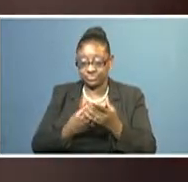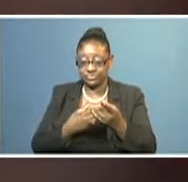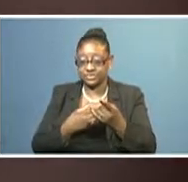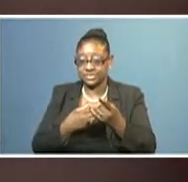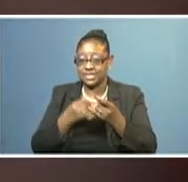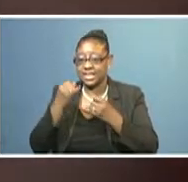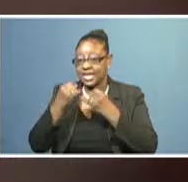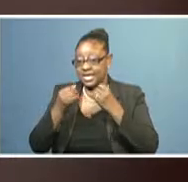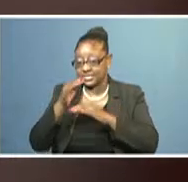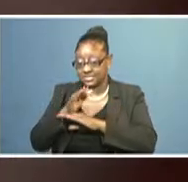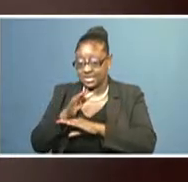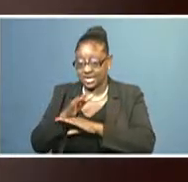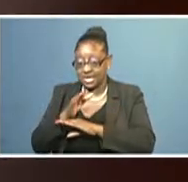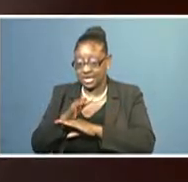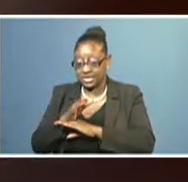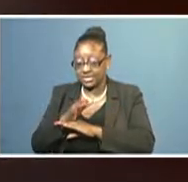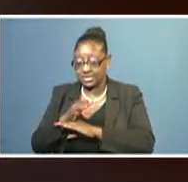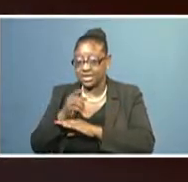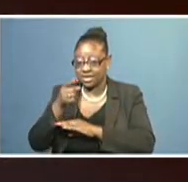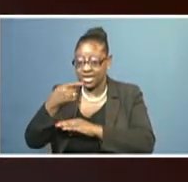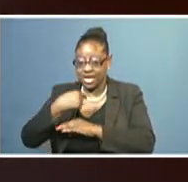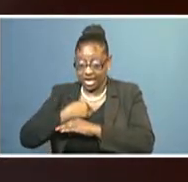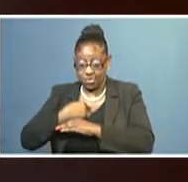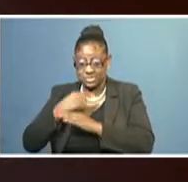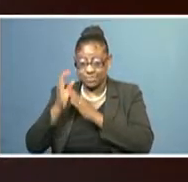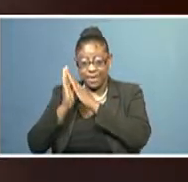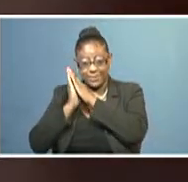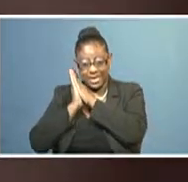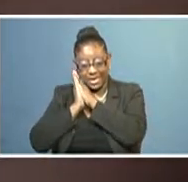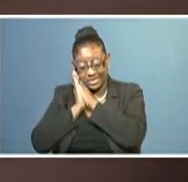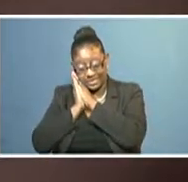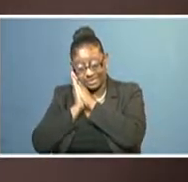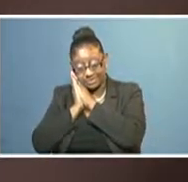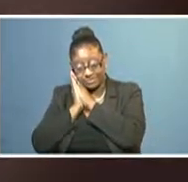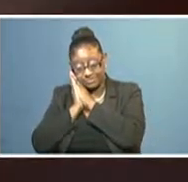last night, I was inside my bed.